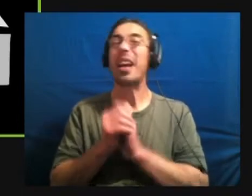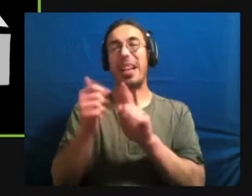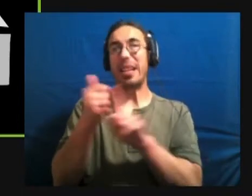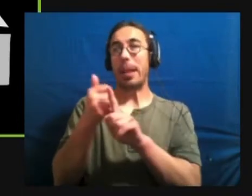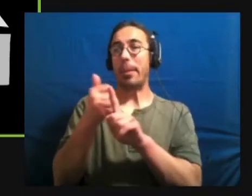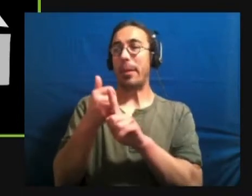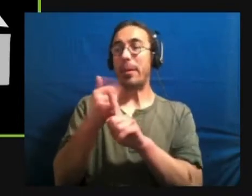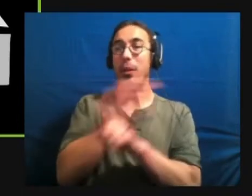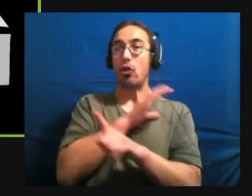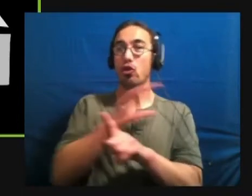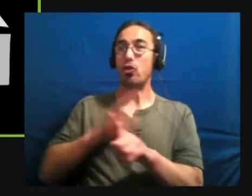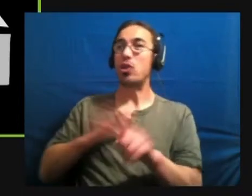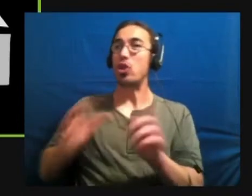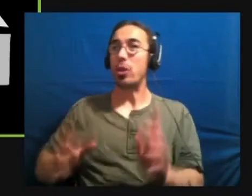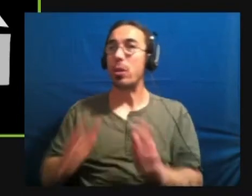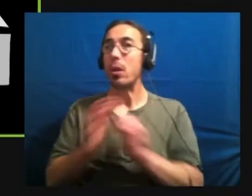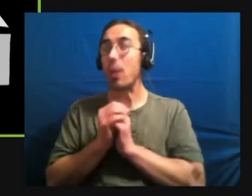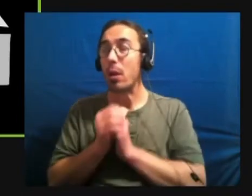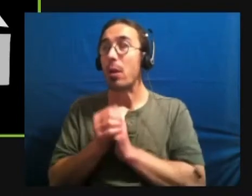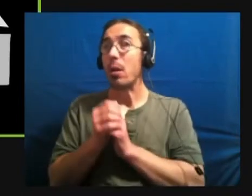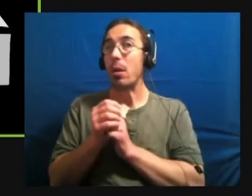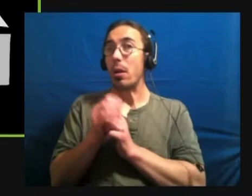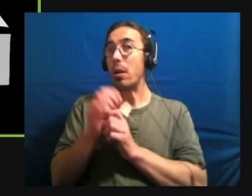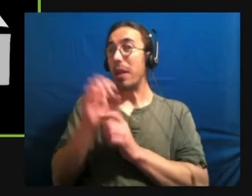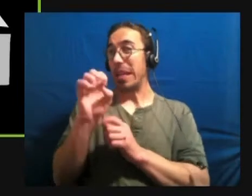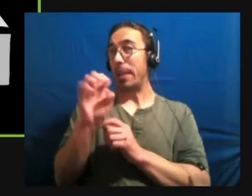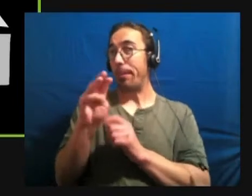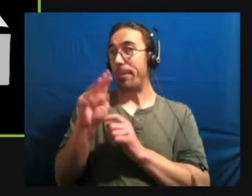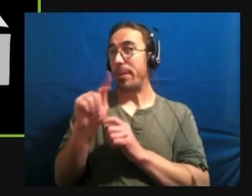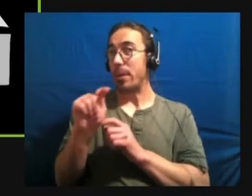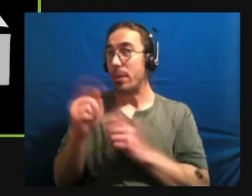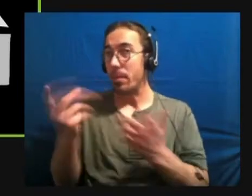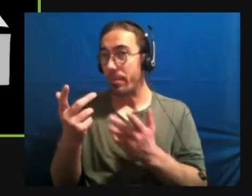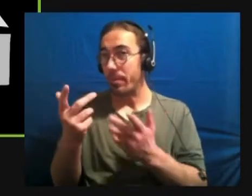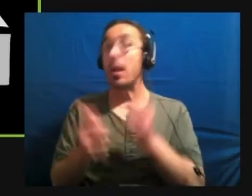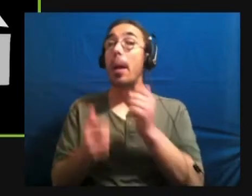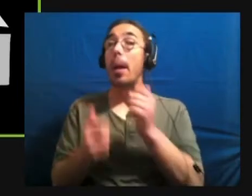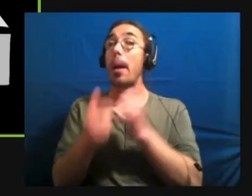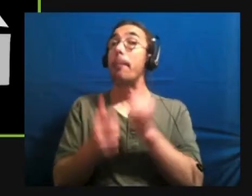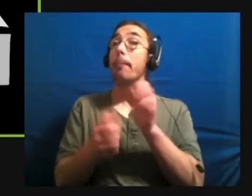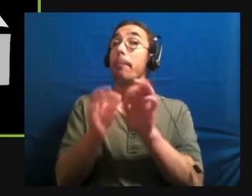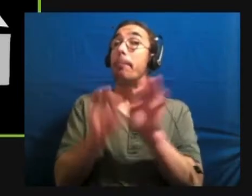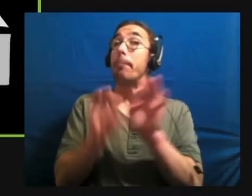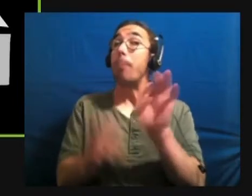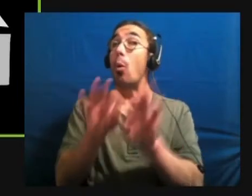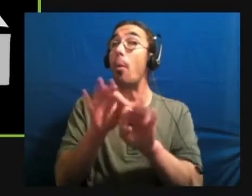that makes up a core part of their identity.